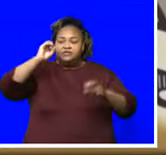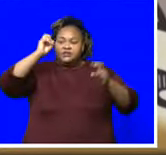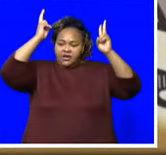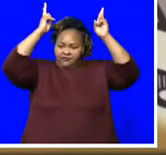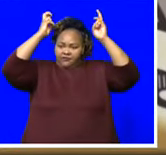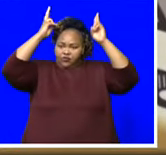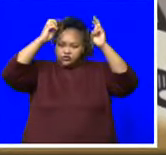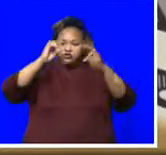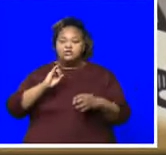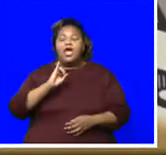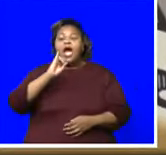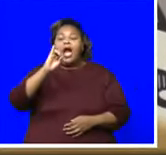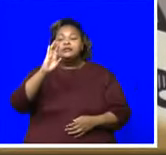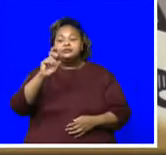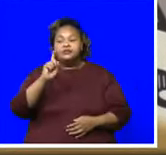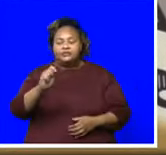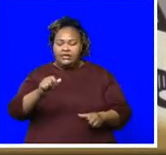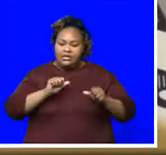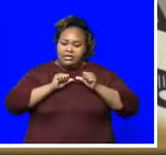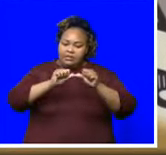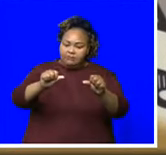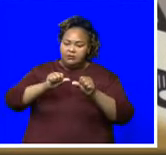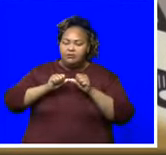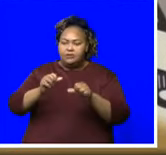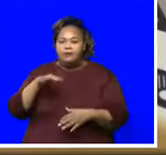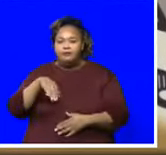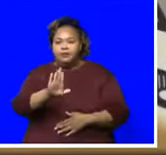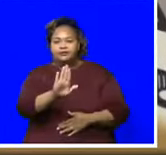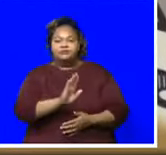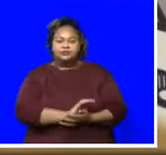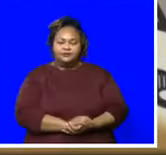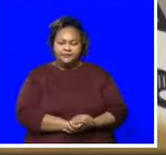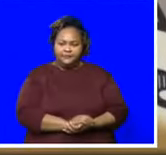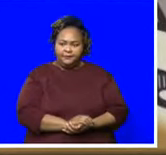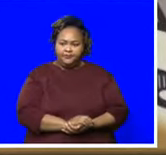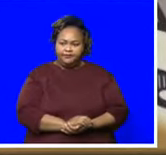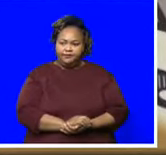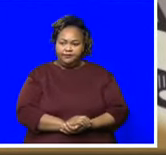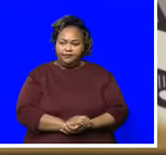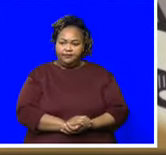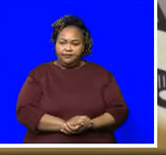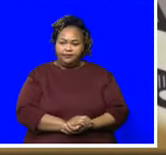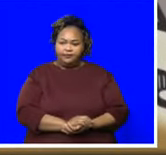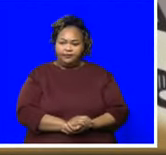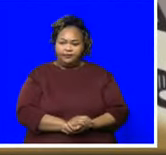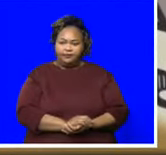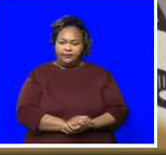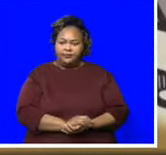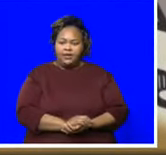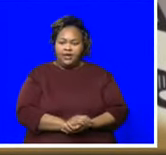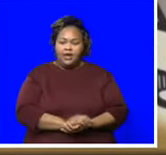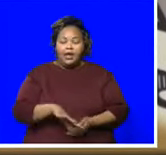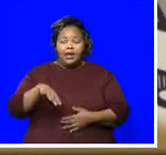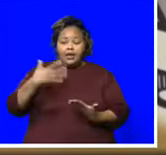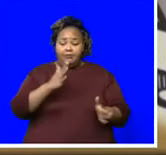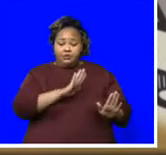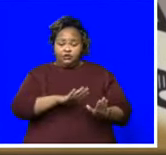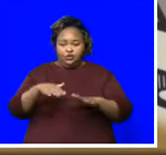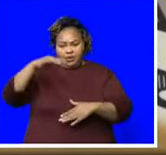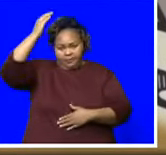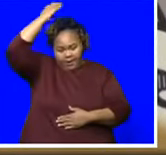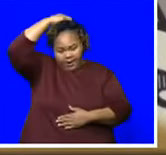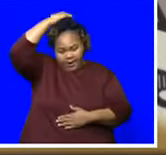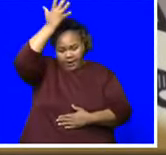that the department already has plans to graduate to be a school of ICT. It is in the same spirit that